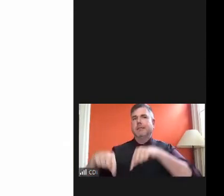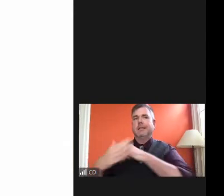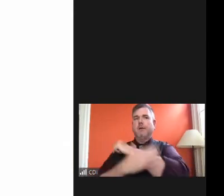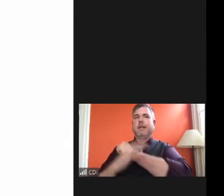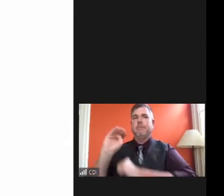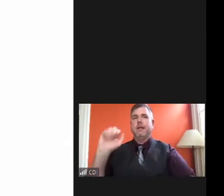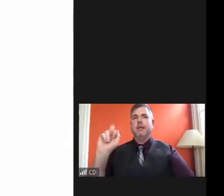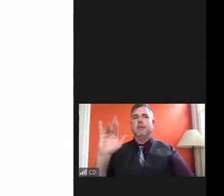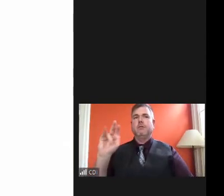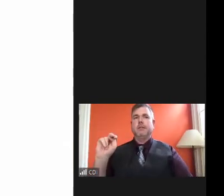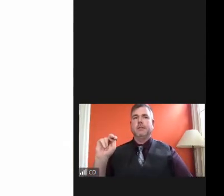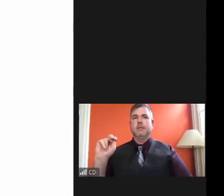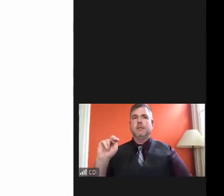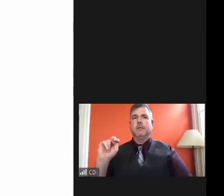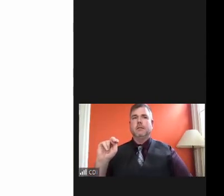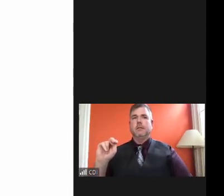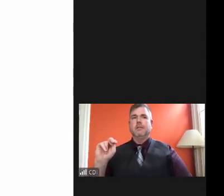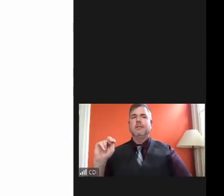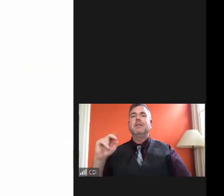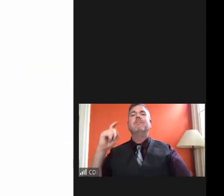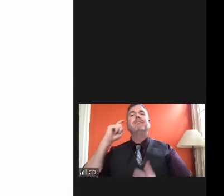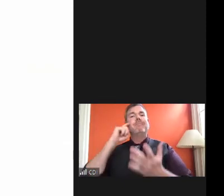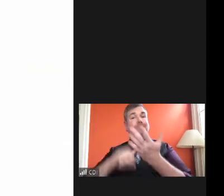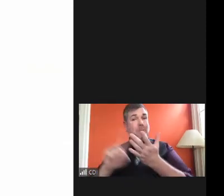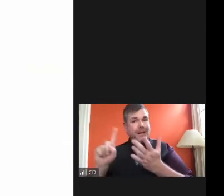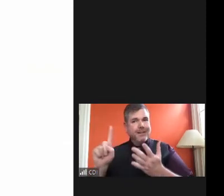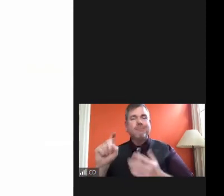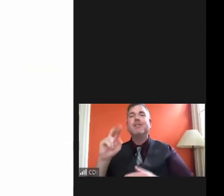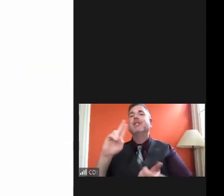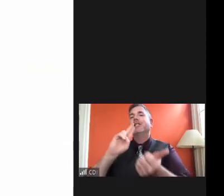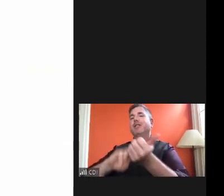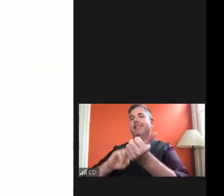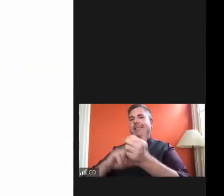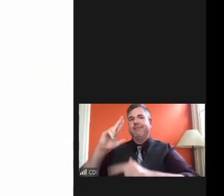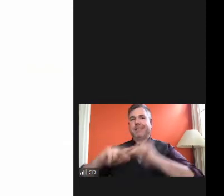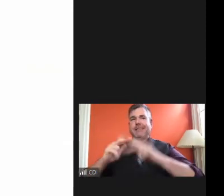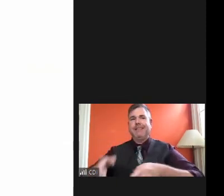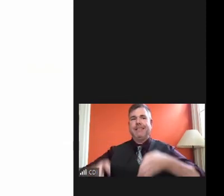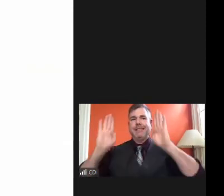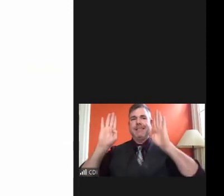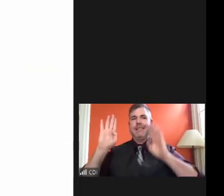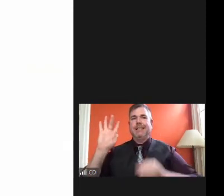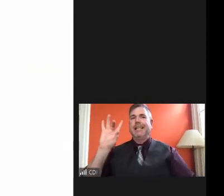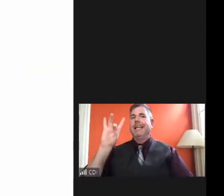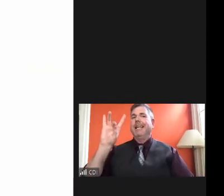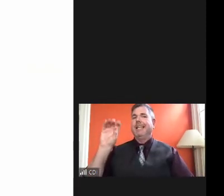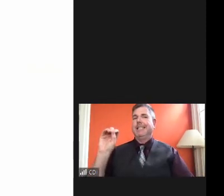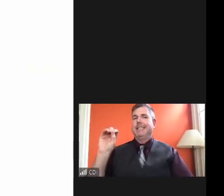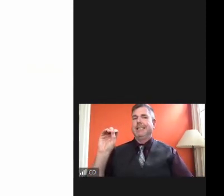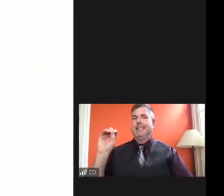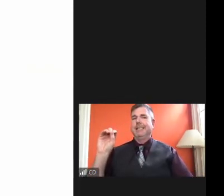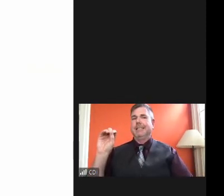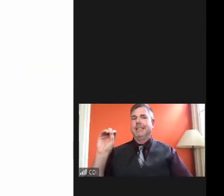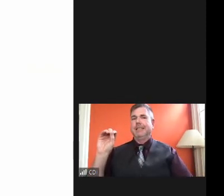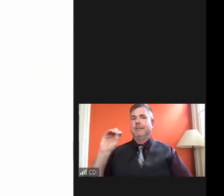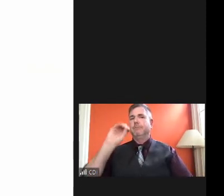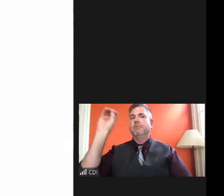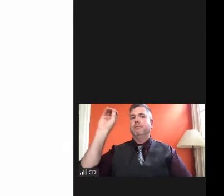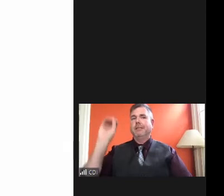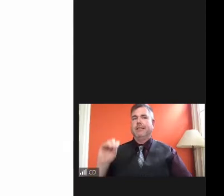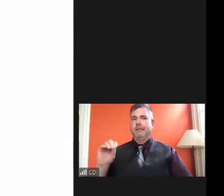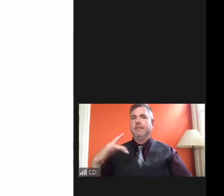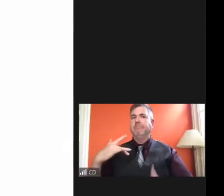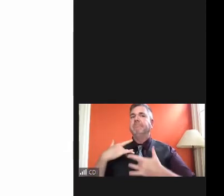About 80% of our deaths in Marin have been in people who were in skilled nursing facilities or residential care facilities for the